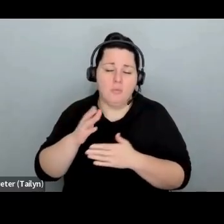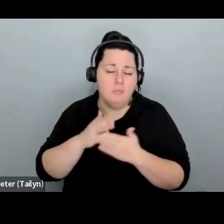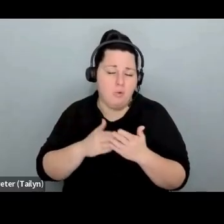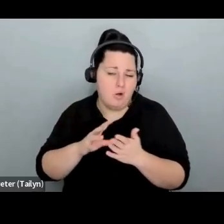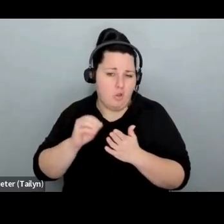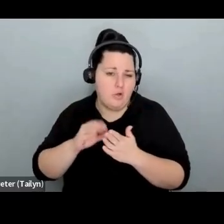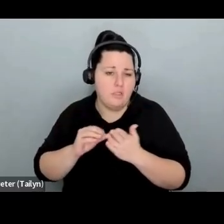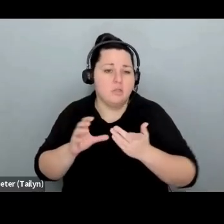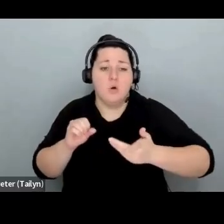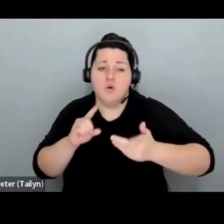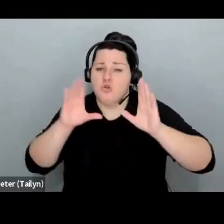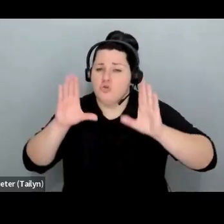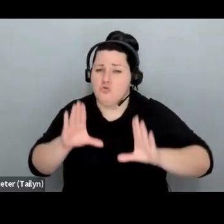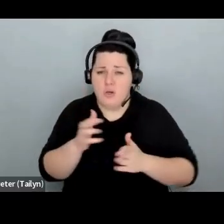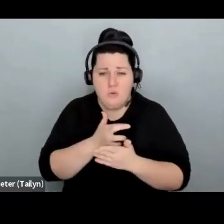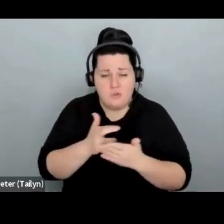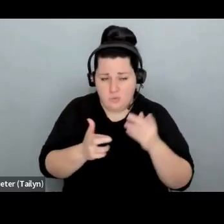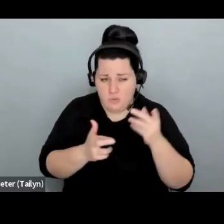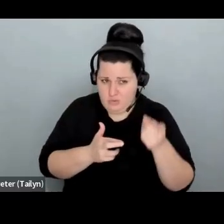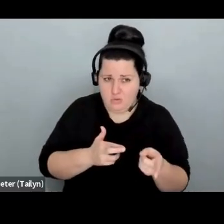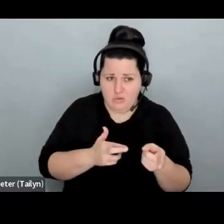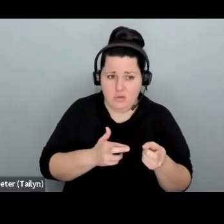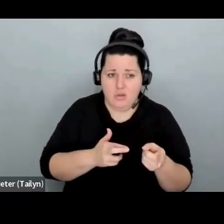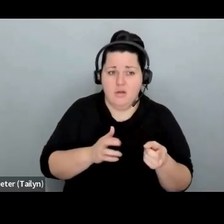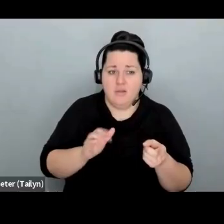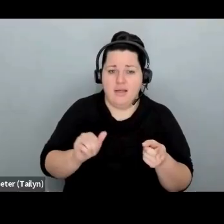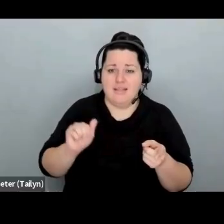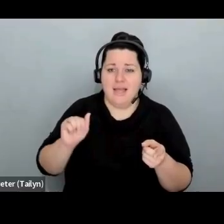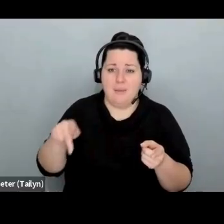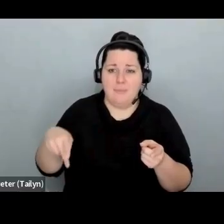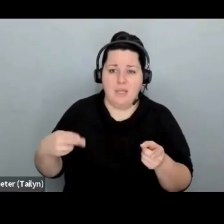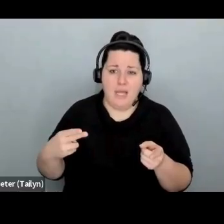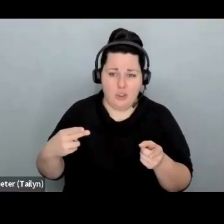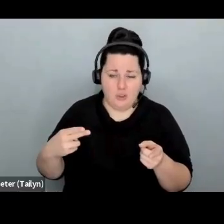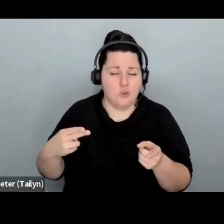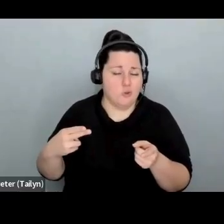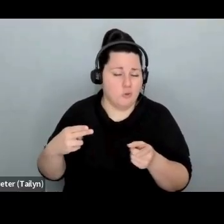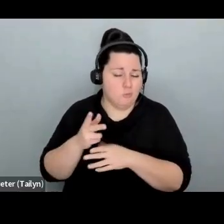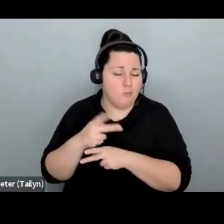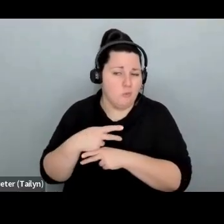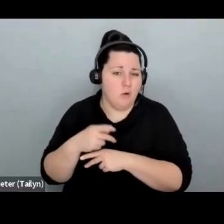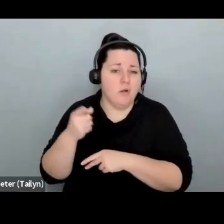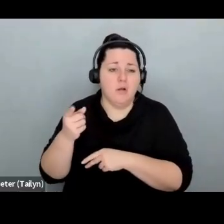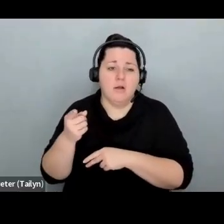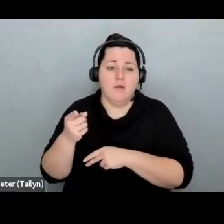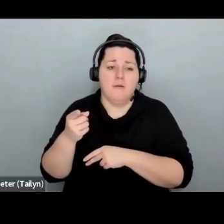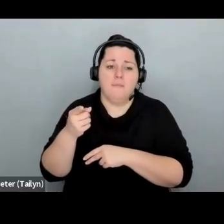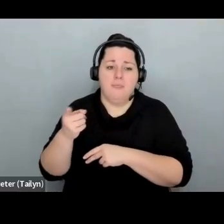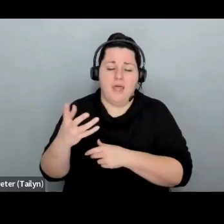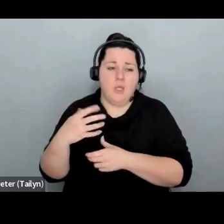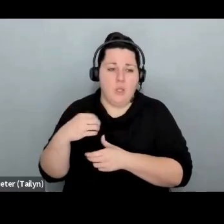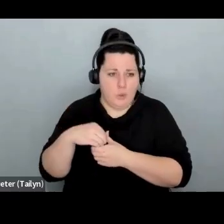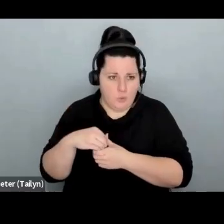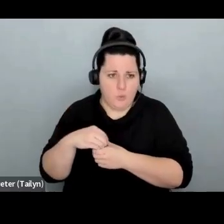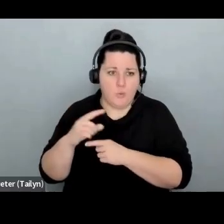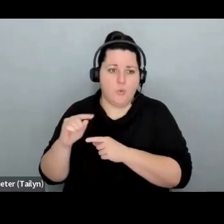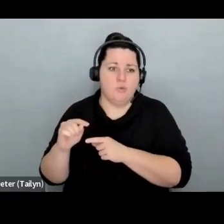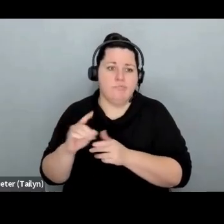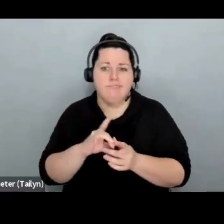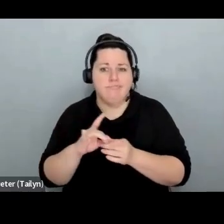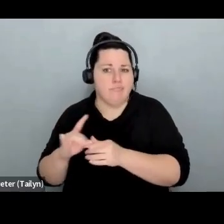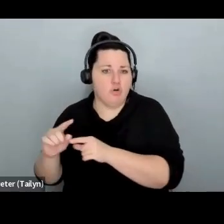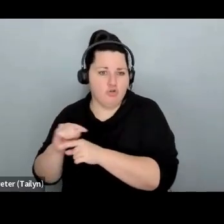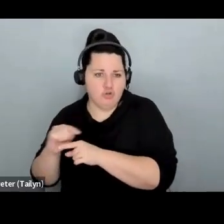another great resource that is an American Printing House for the Blind product. And they also created a related training